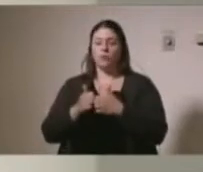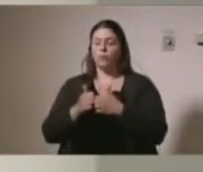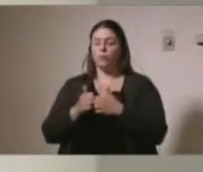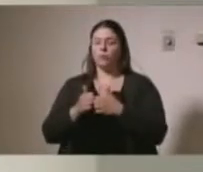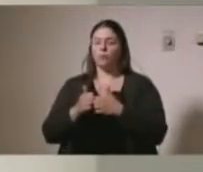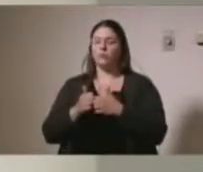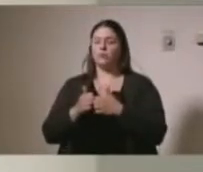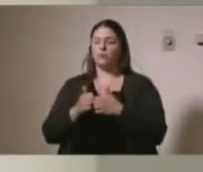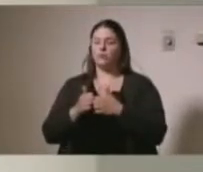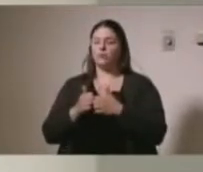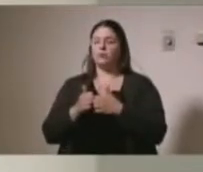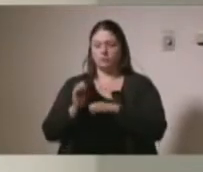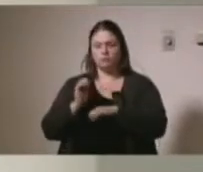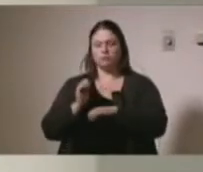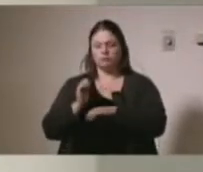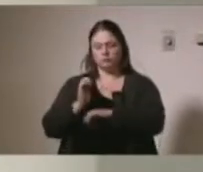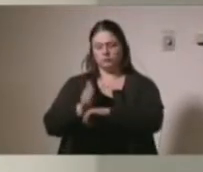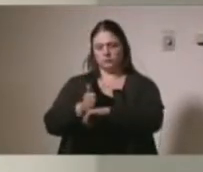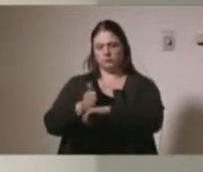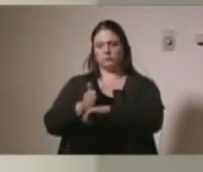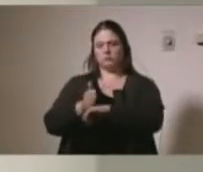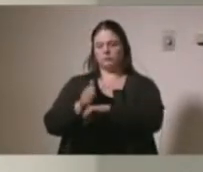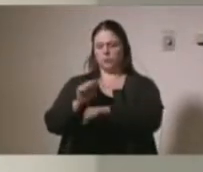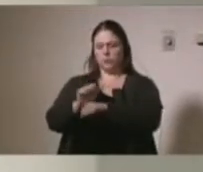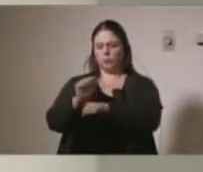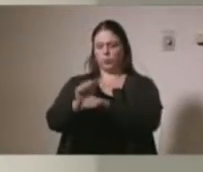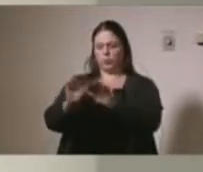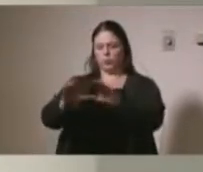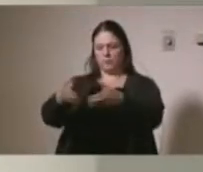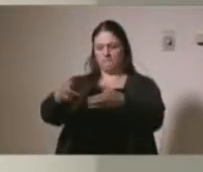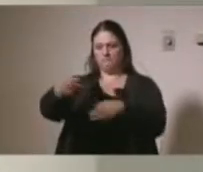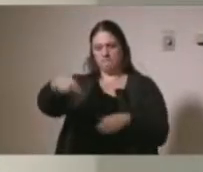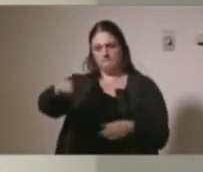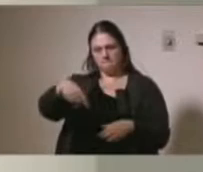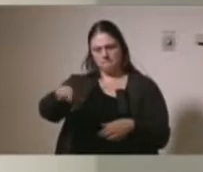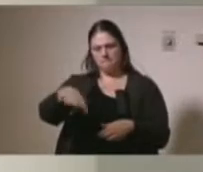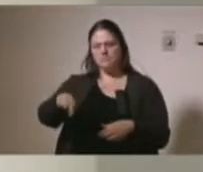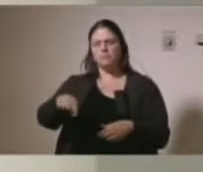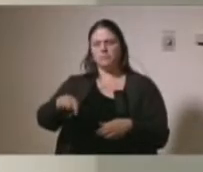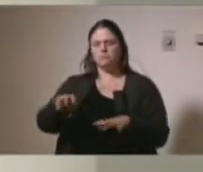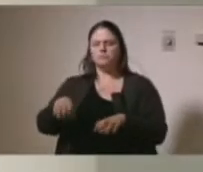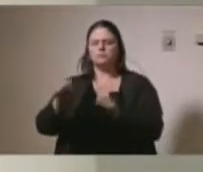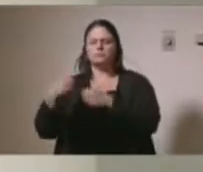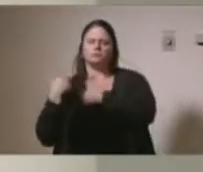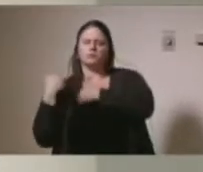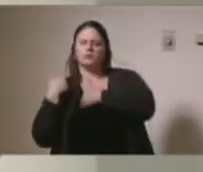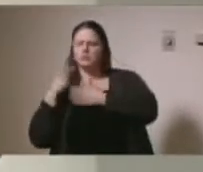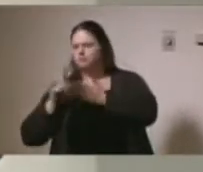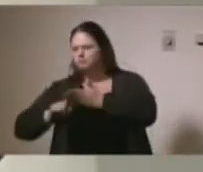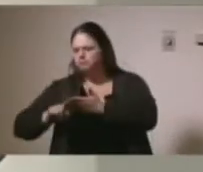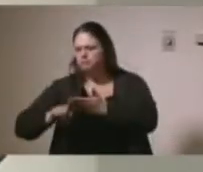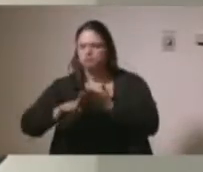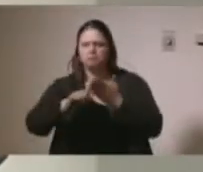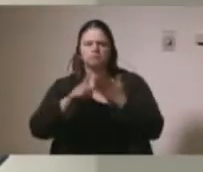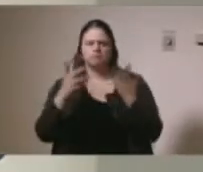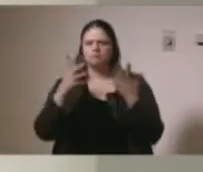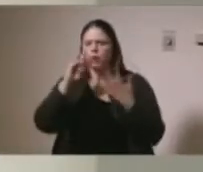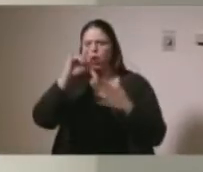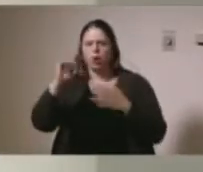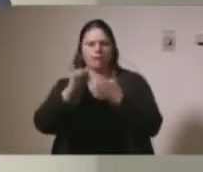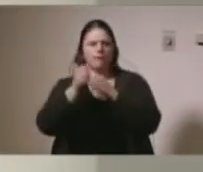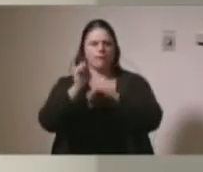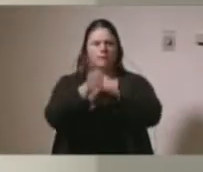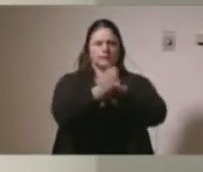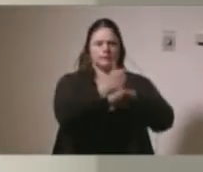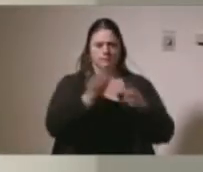call a working group to look at the shape that this could take in Canada. After